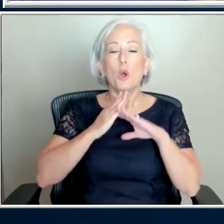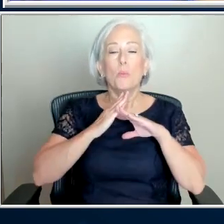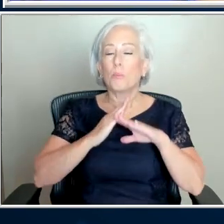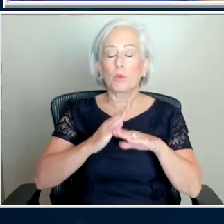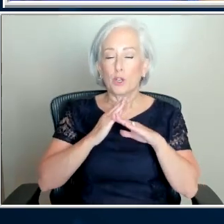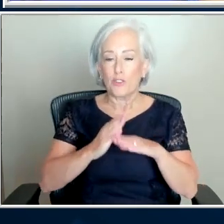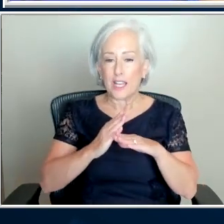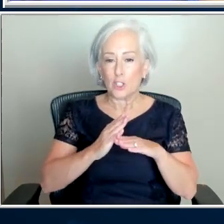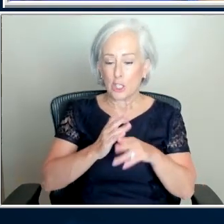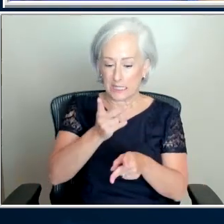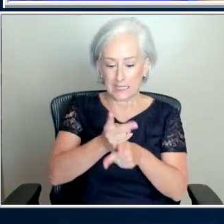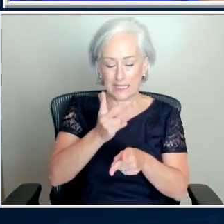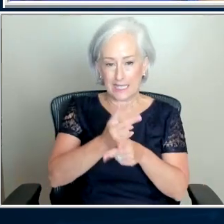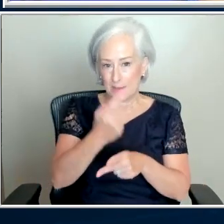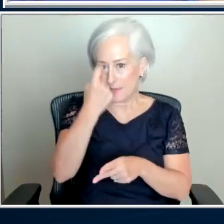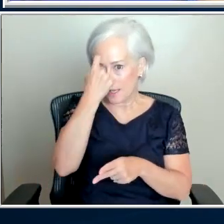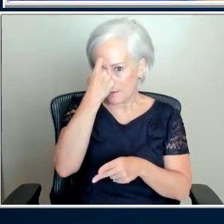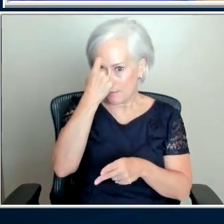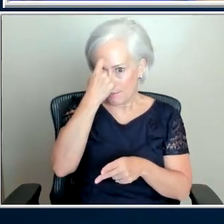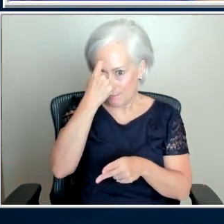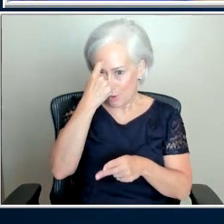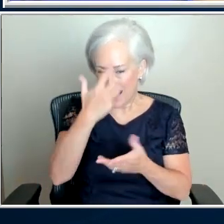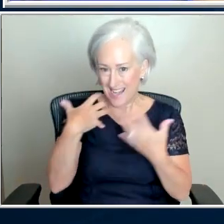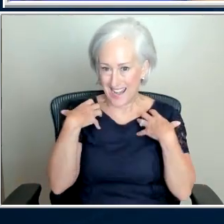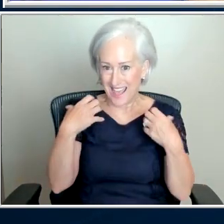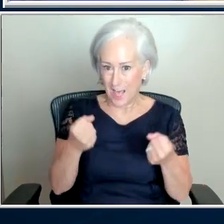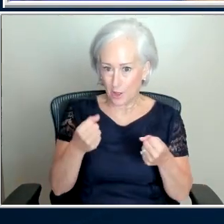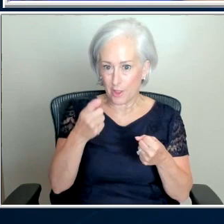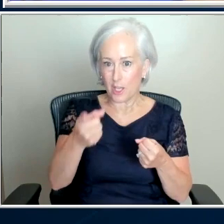brain healthy, there's a website that you're involved in called